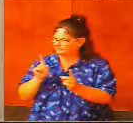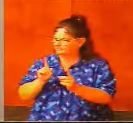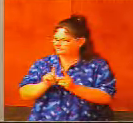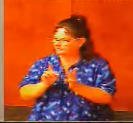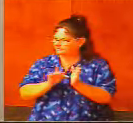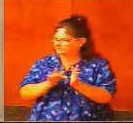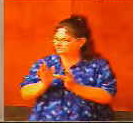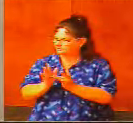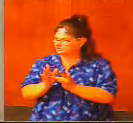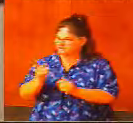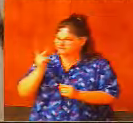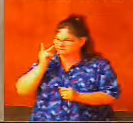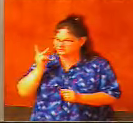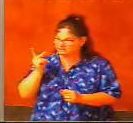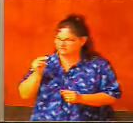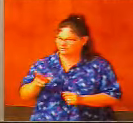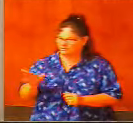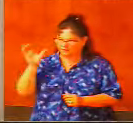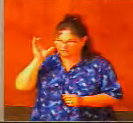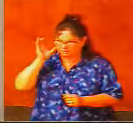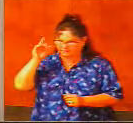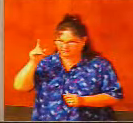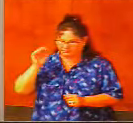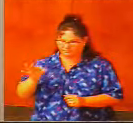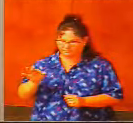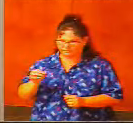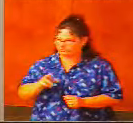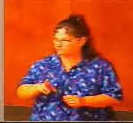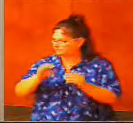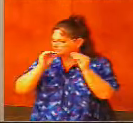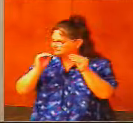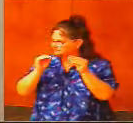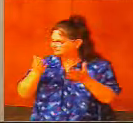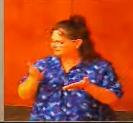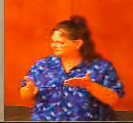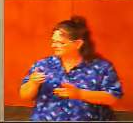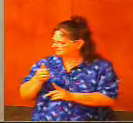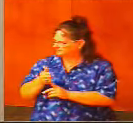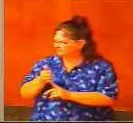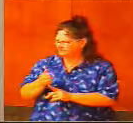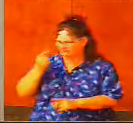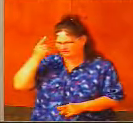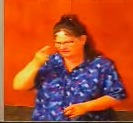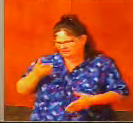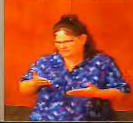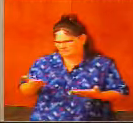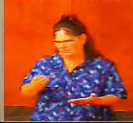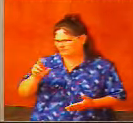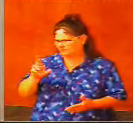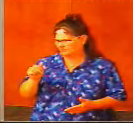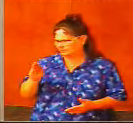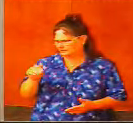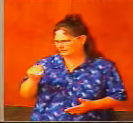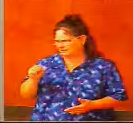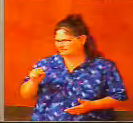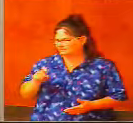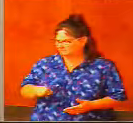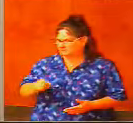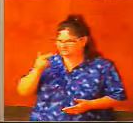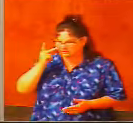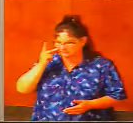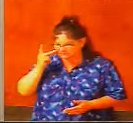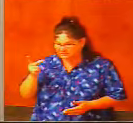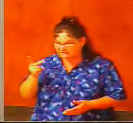seen him or heard him teach or preach. And you may be thinking, well, Barabbas must have at least